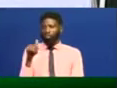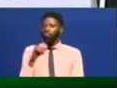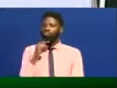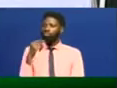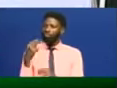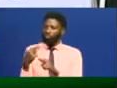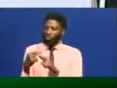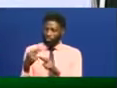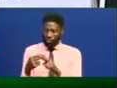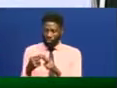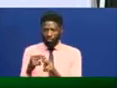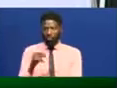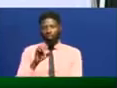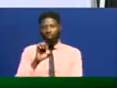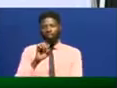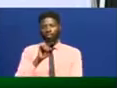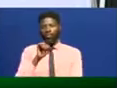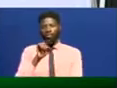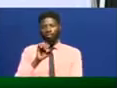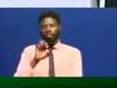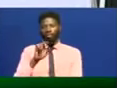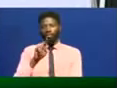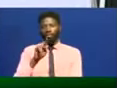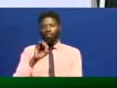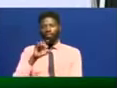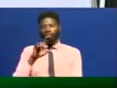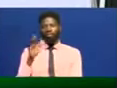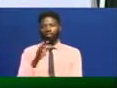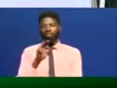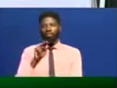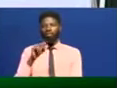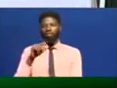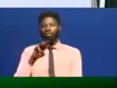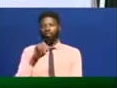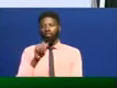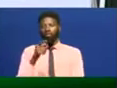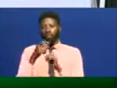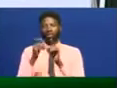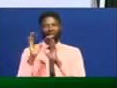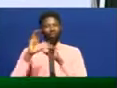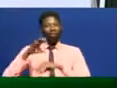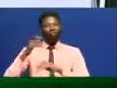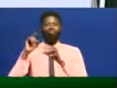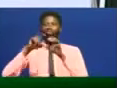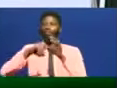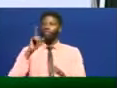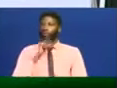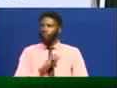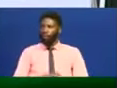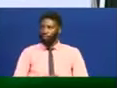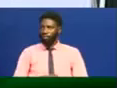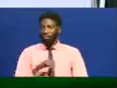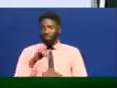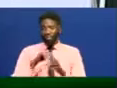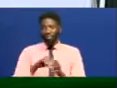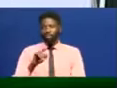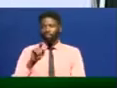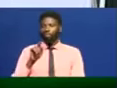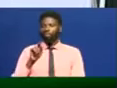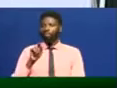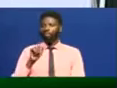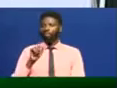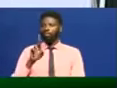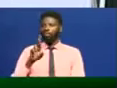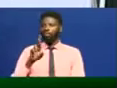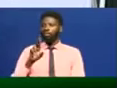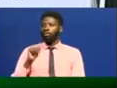called Ezekiel Ngua from Kilifi County has since joined the group. So in Tarragona alone, we have